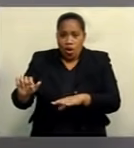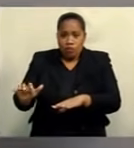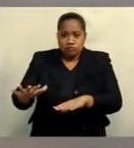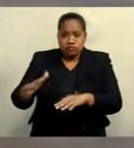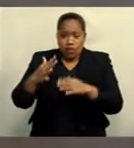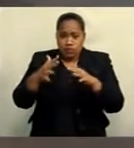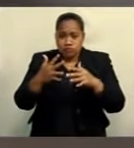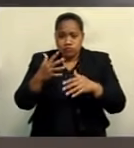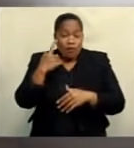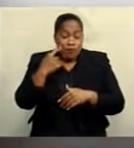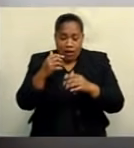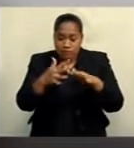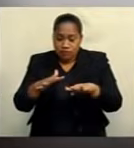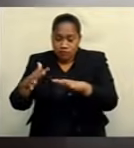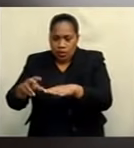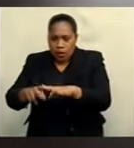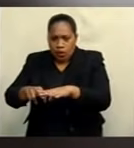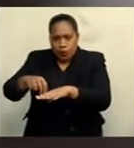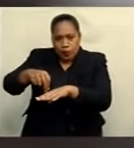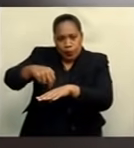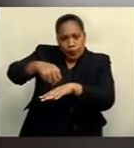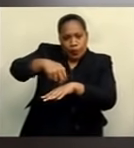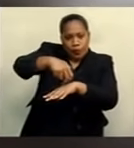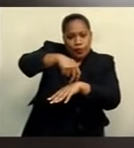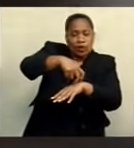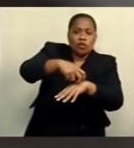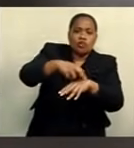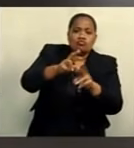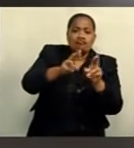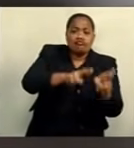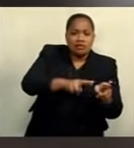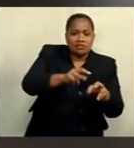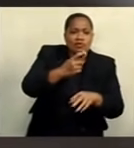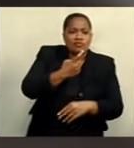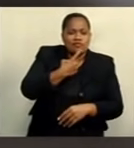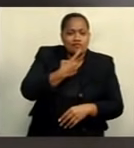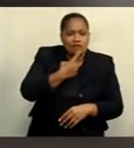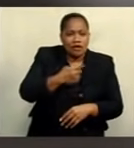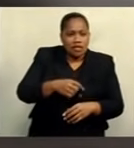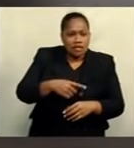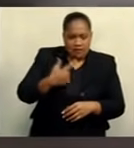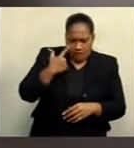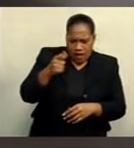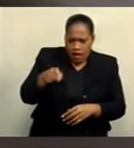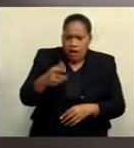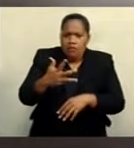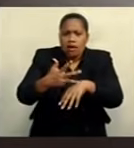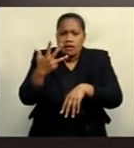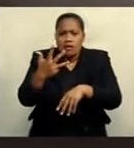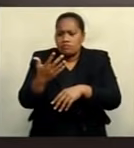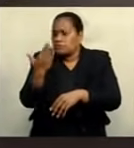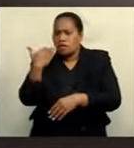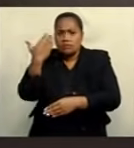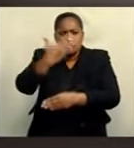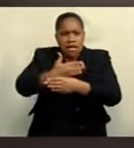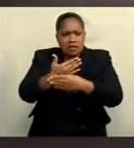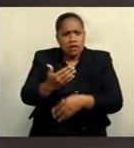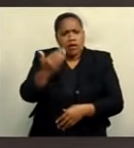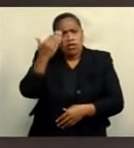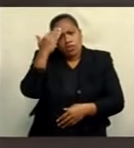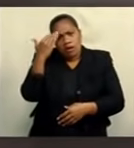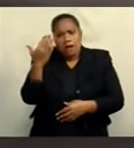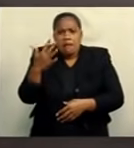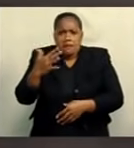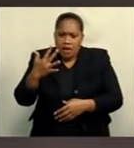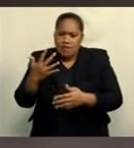rocks. Rukua villager Navitalai Ndurusolo says they spotted it at around 9 o'clock last night and thought it would have swam away